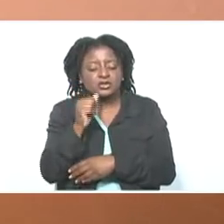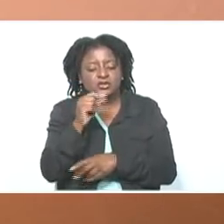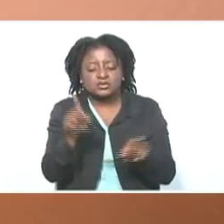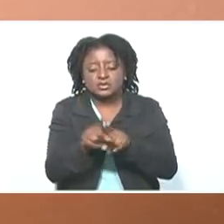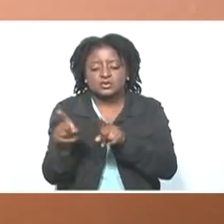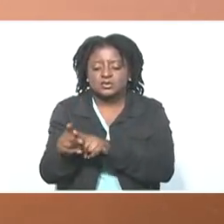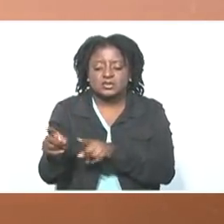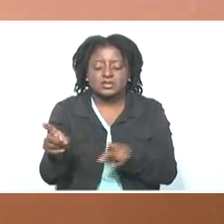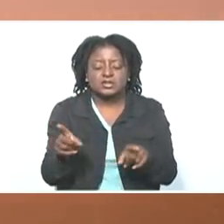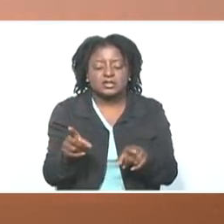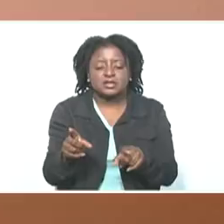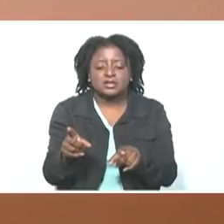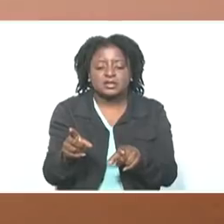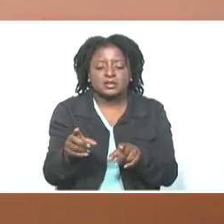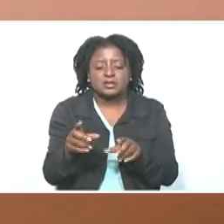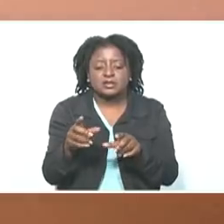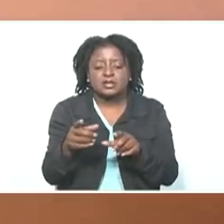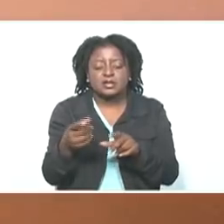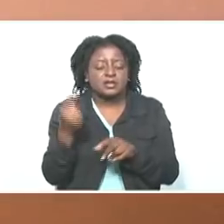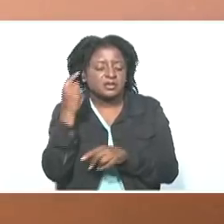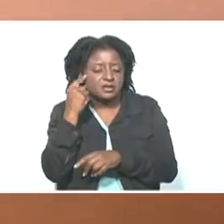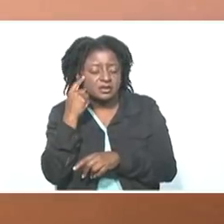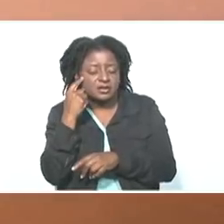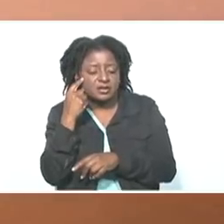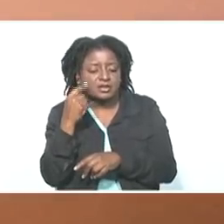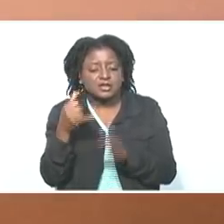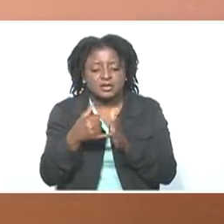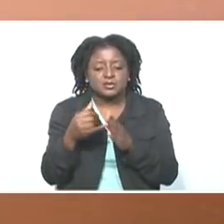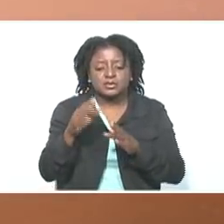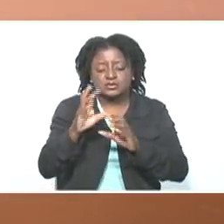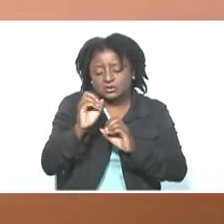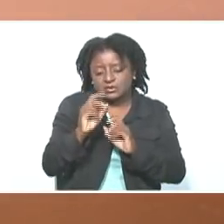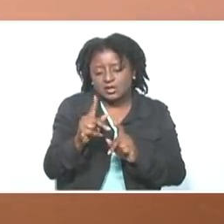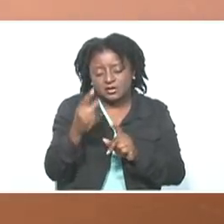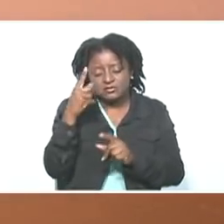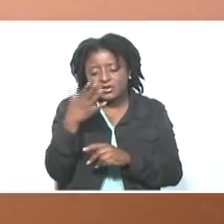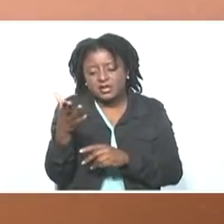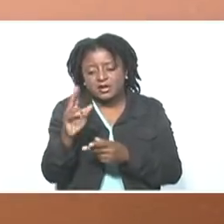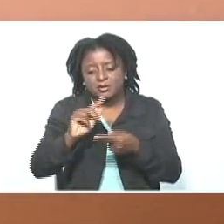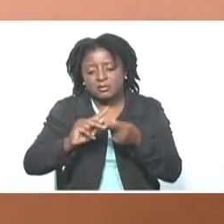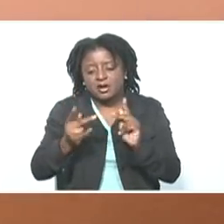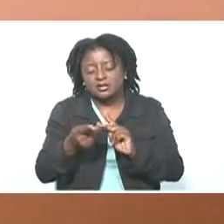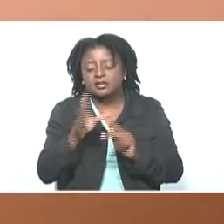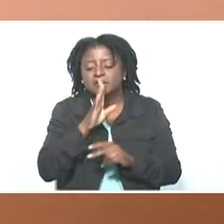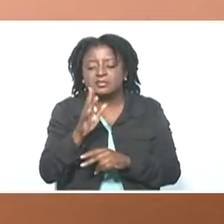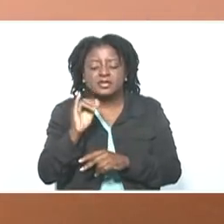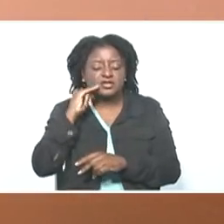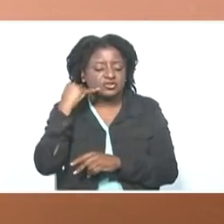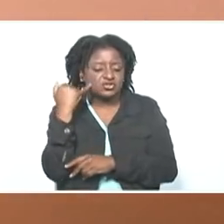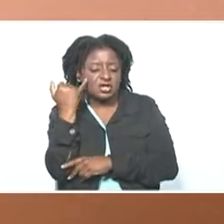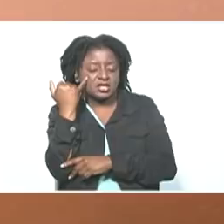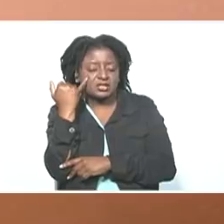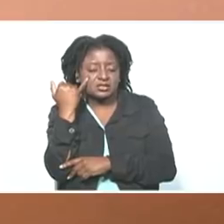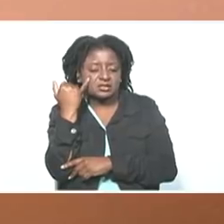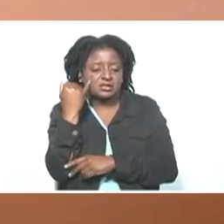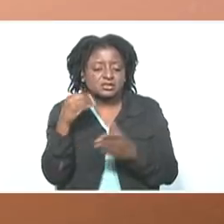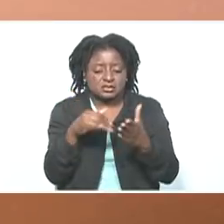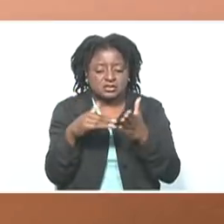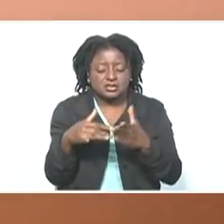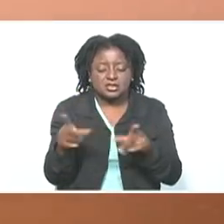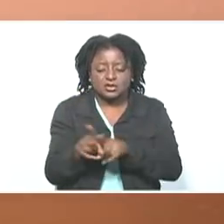to think that it was satisfactory for their partners to be jealous. The study further